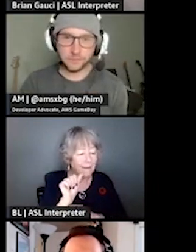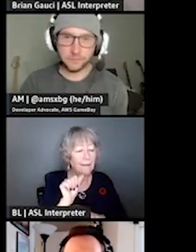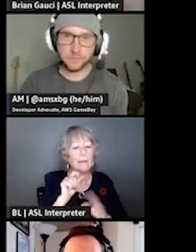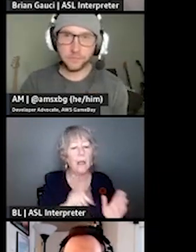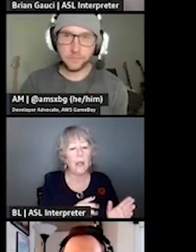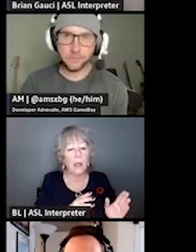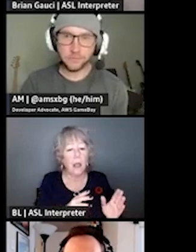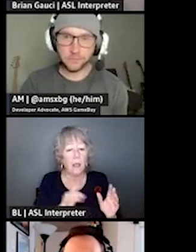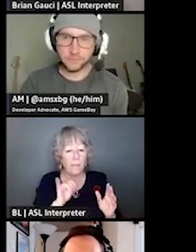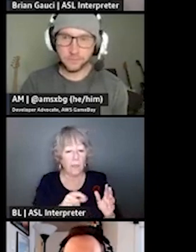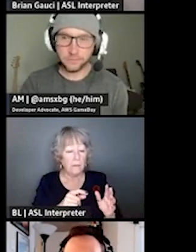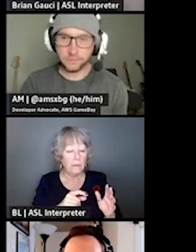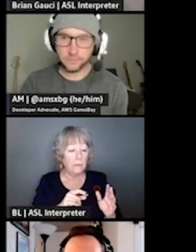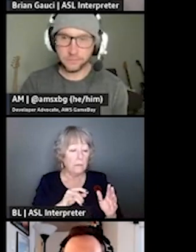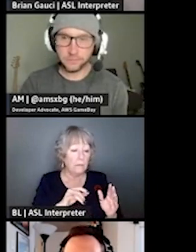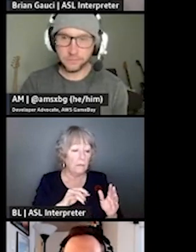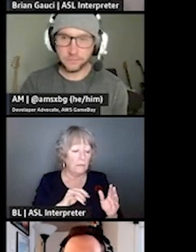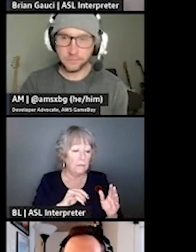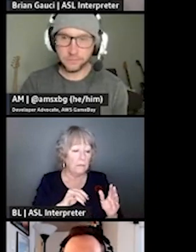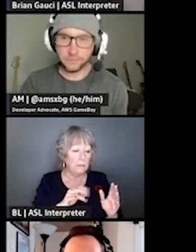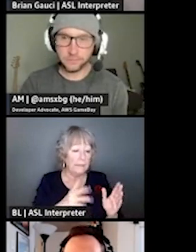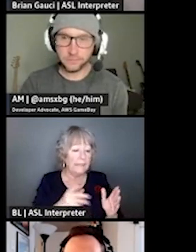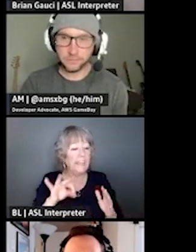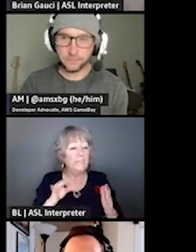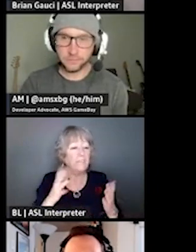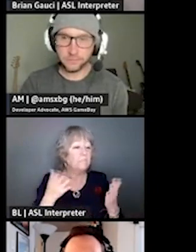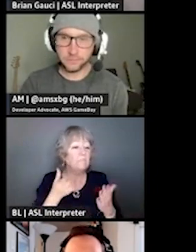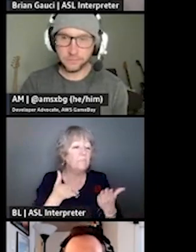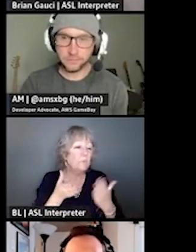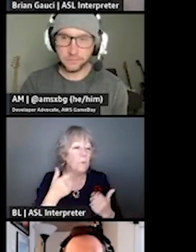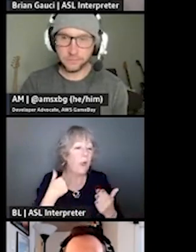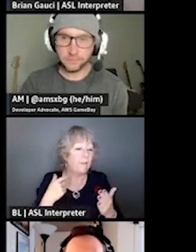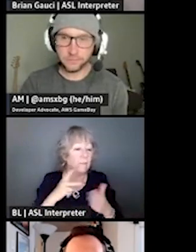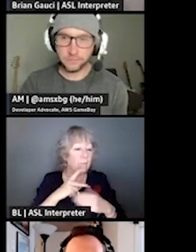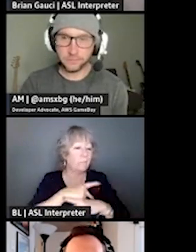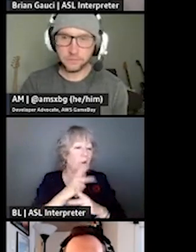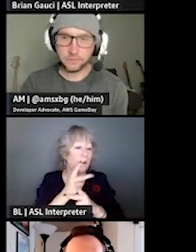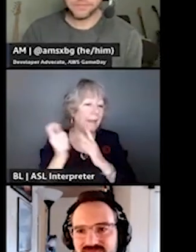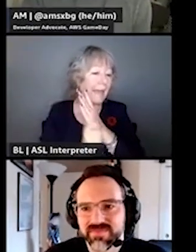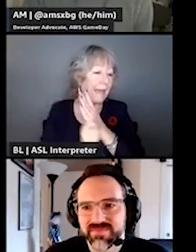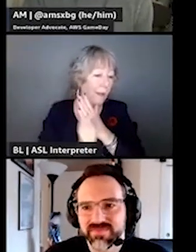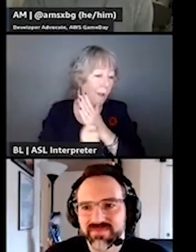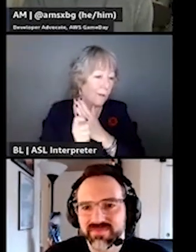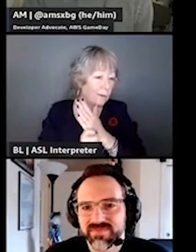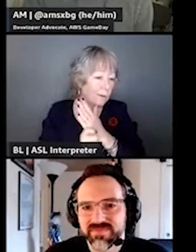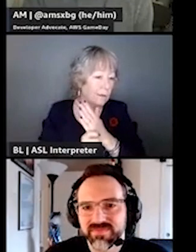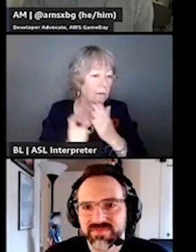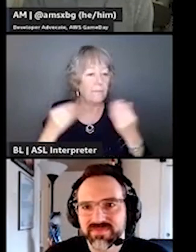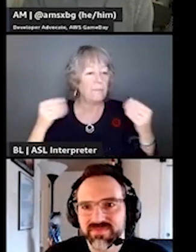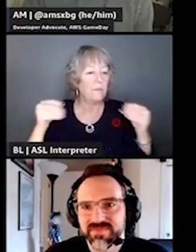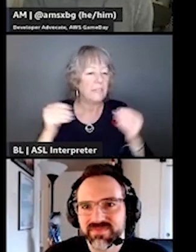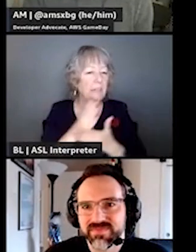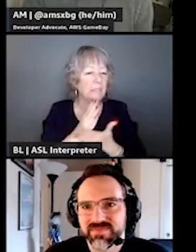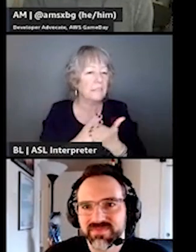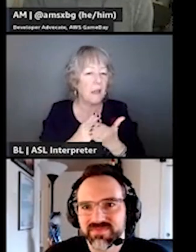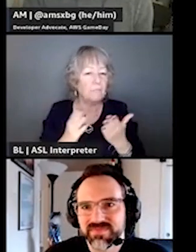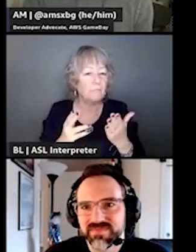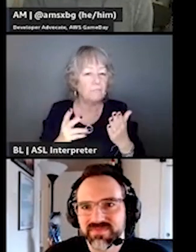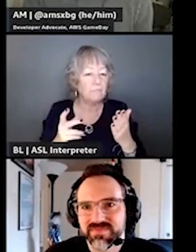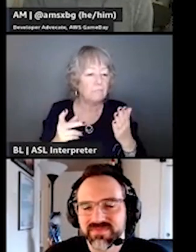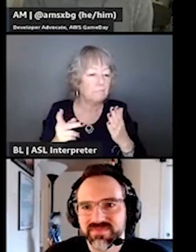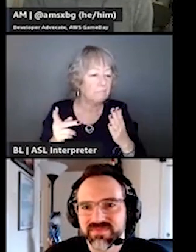this you can consider like if you have a product catalog, for example, you are selling some product, or you take an example